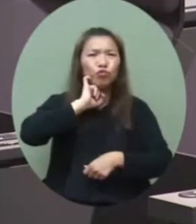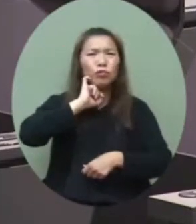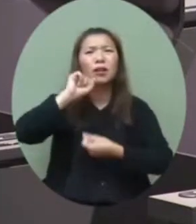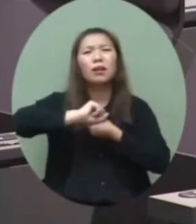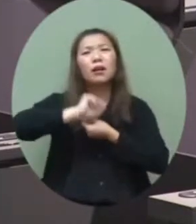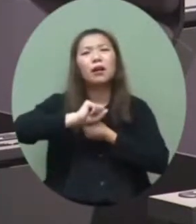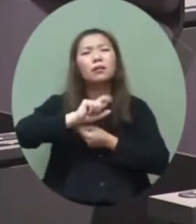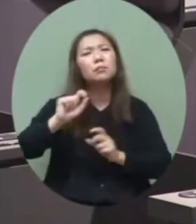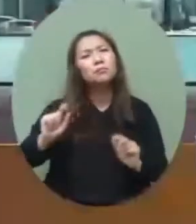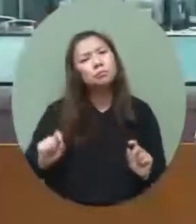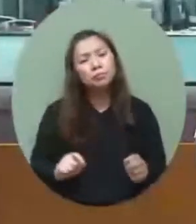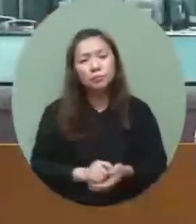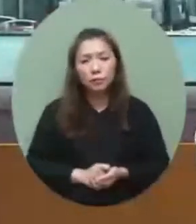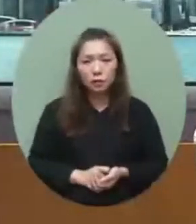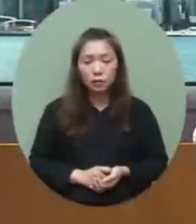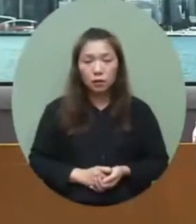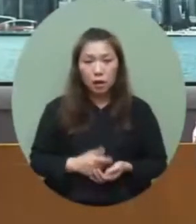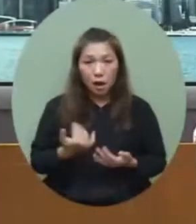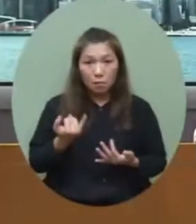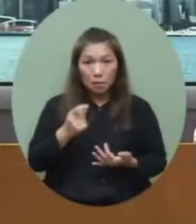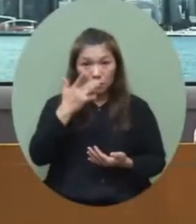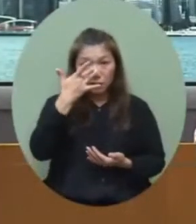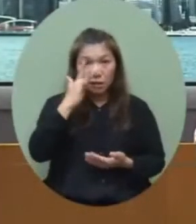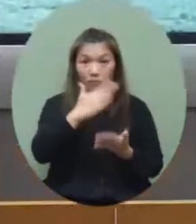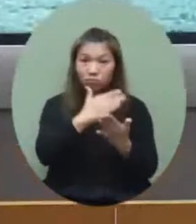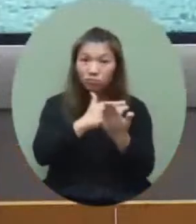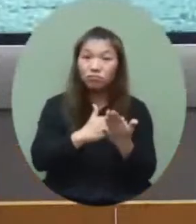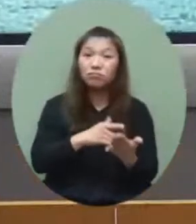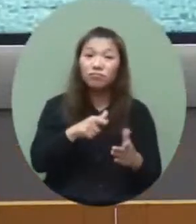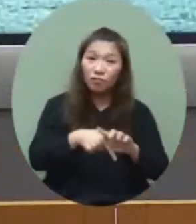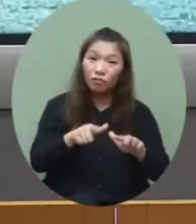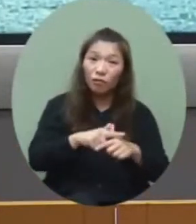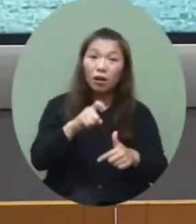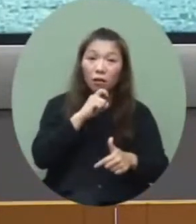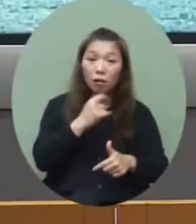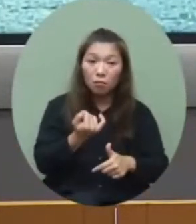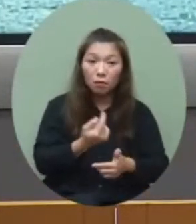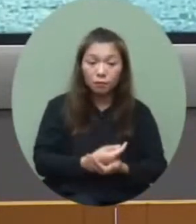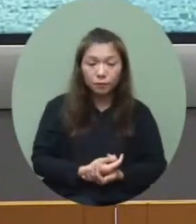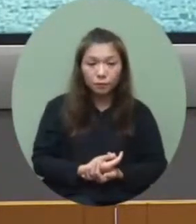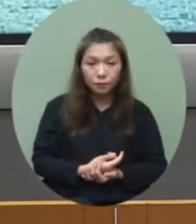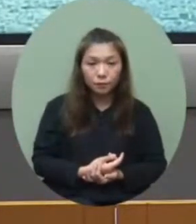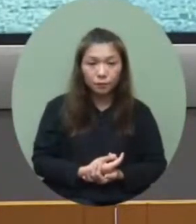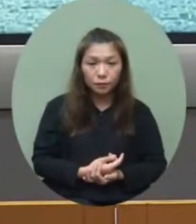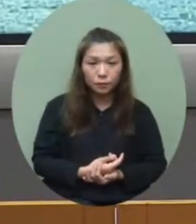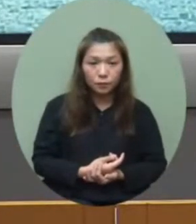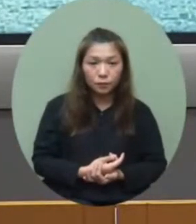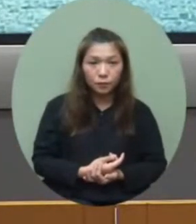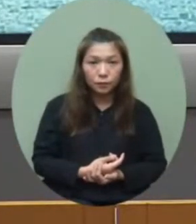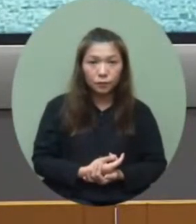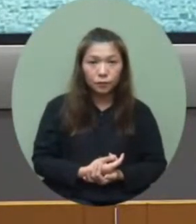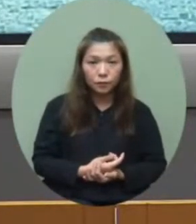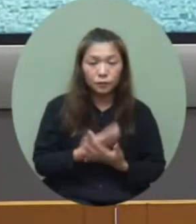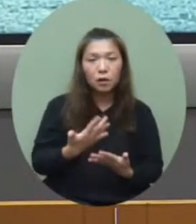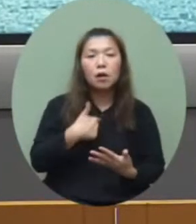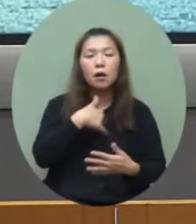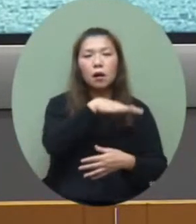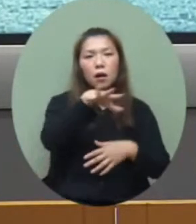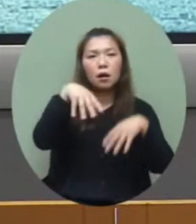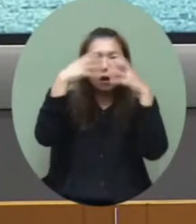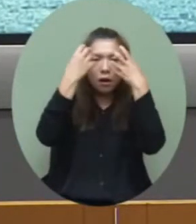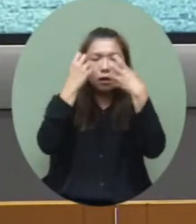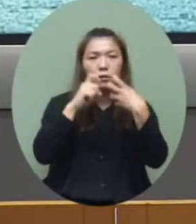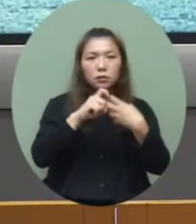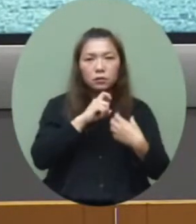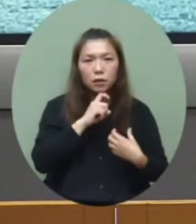Thank you. I think we have observed and slowly increasing in number, gradually